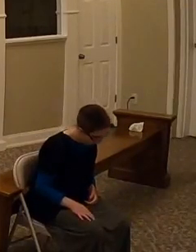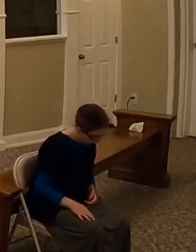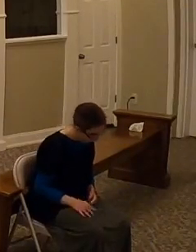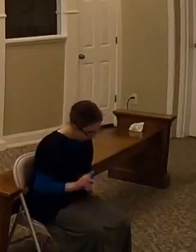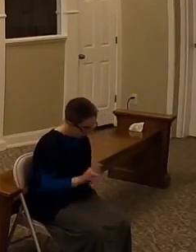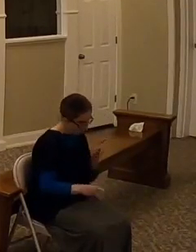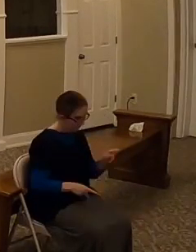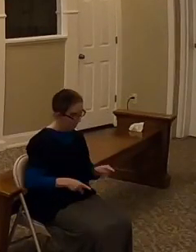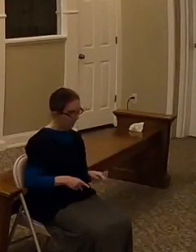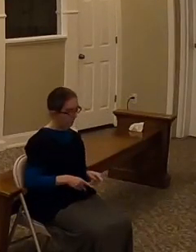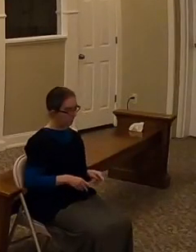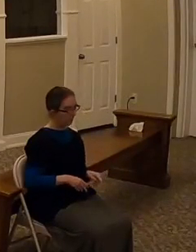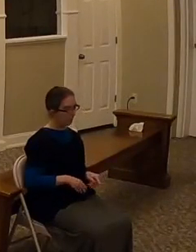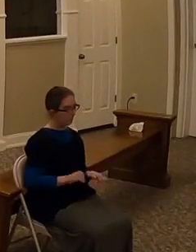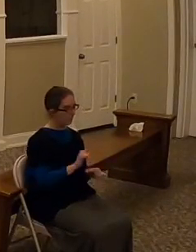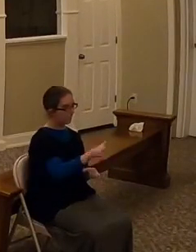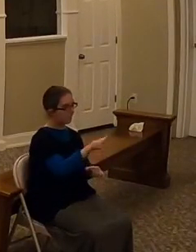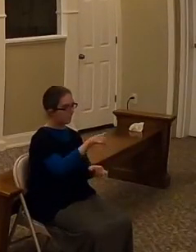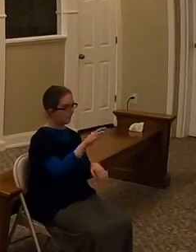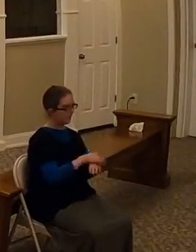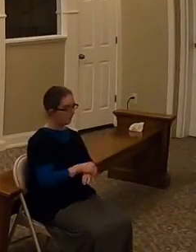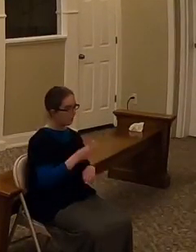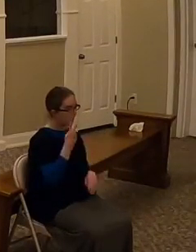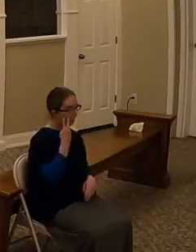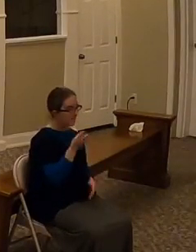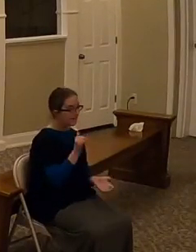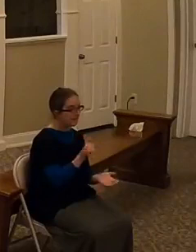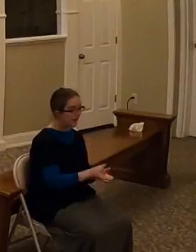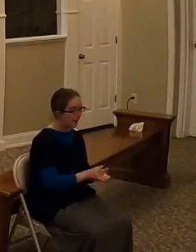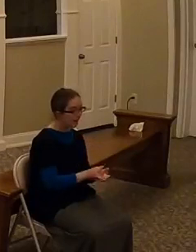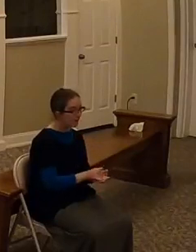That's people that are stuck on themselves. You ever see that?